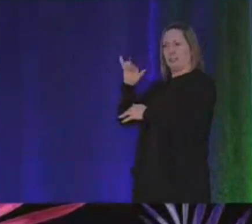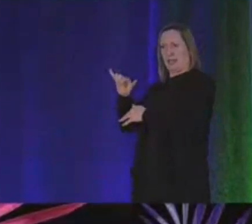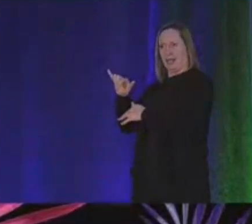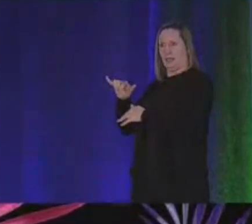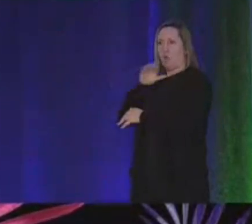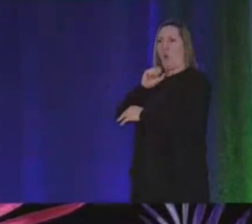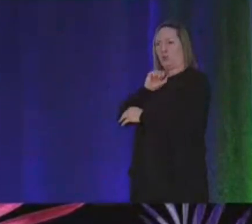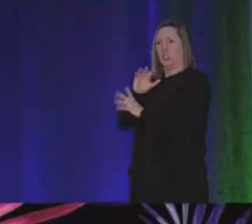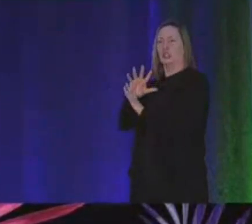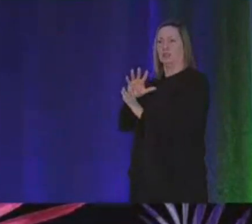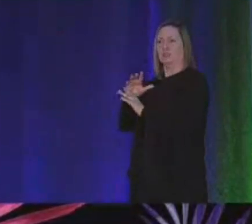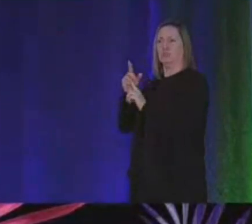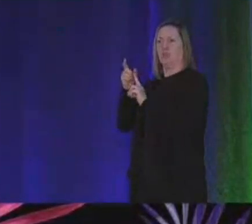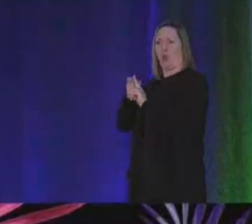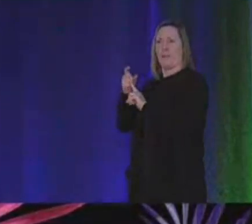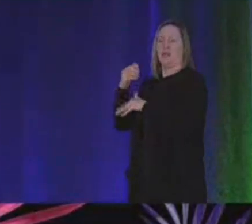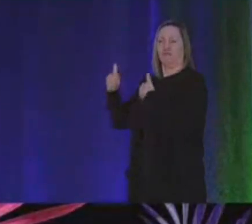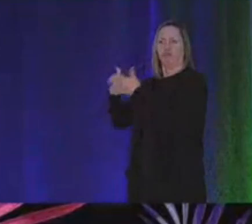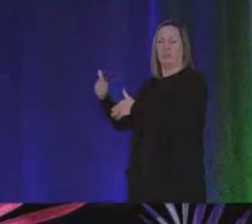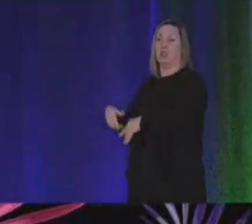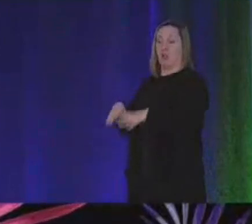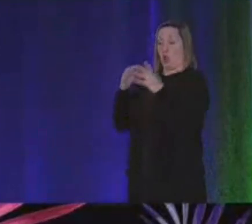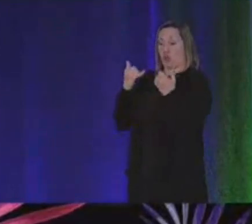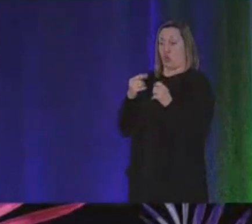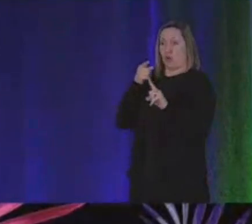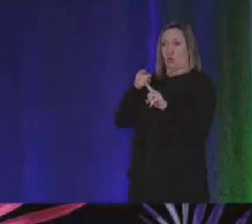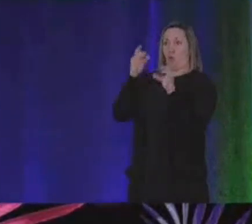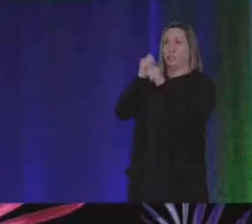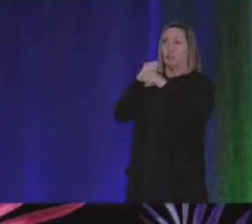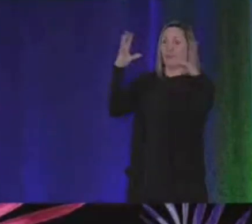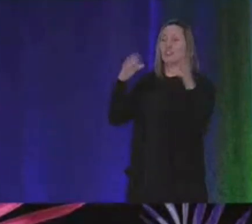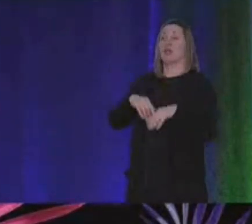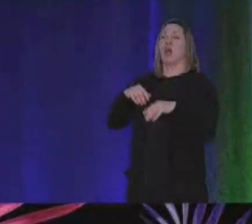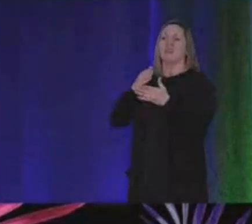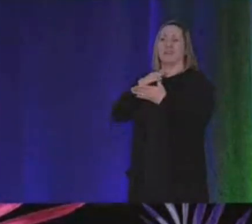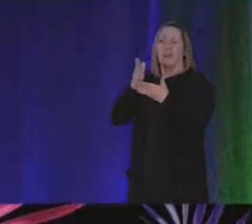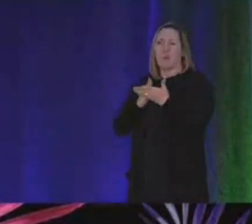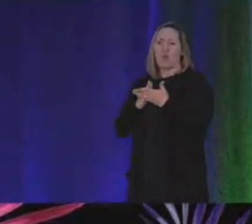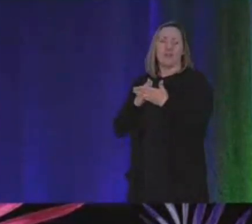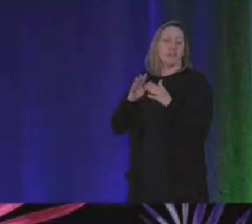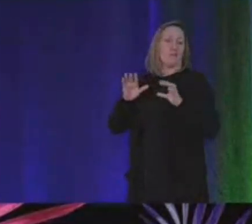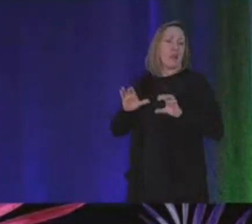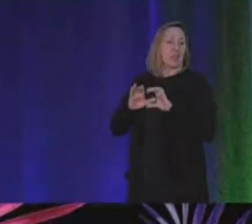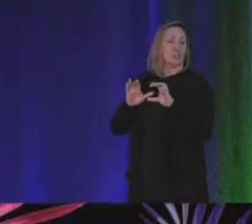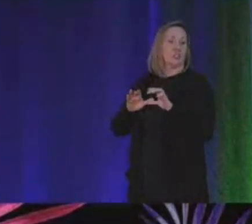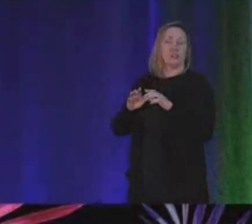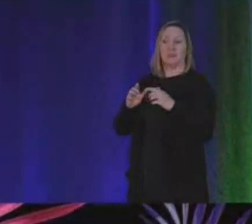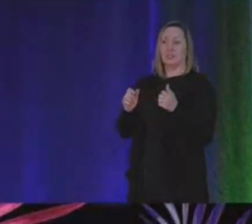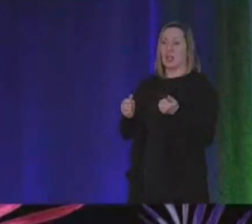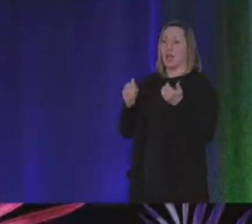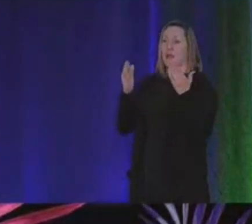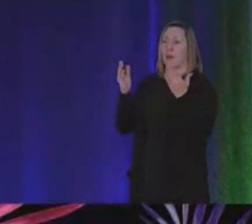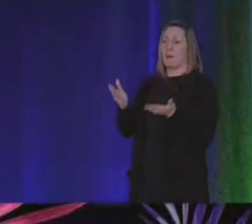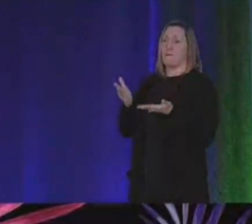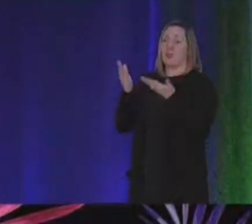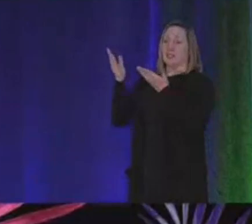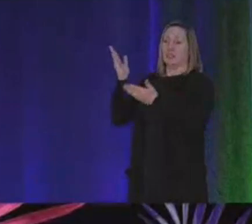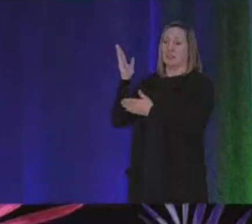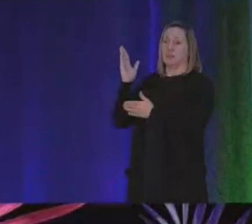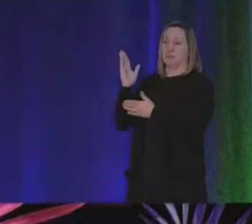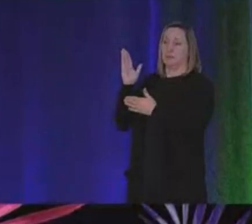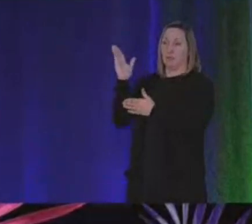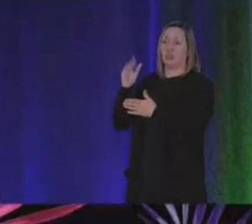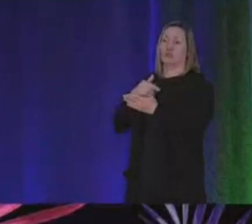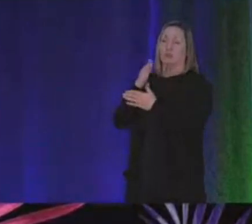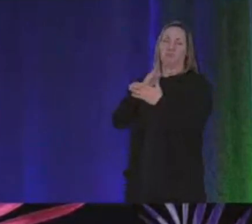way. And also, our current goal is to visualize the component adoption percentage, so Axiom components versus custom